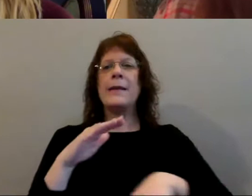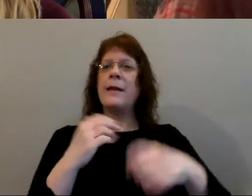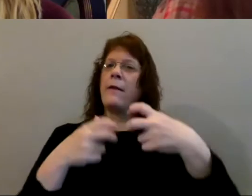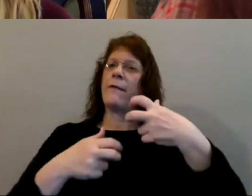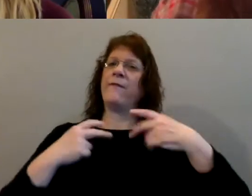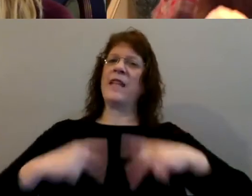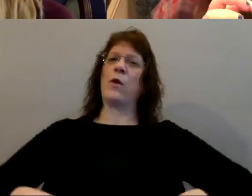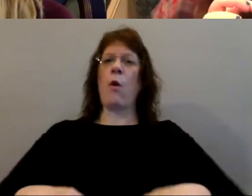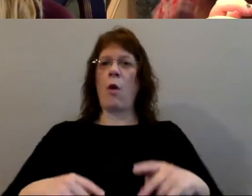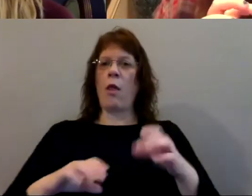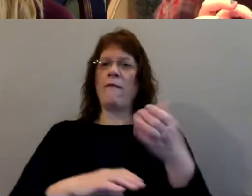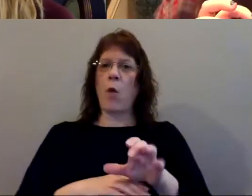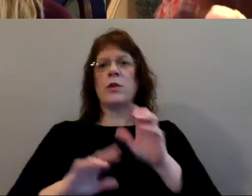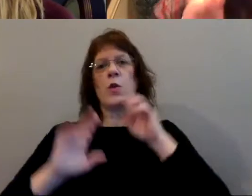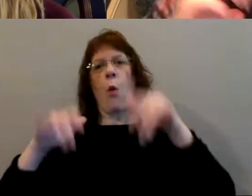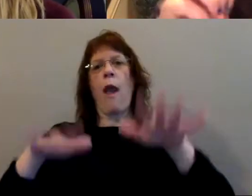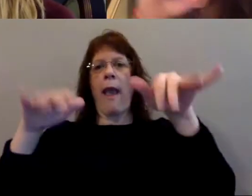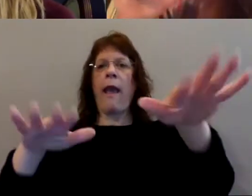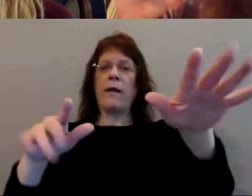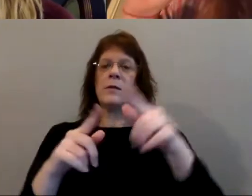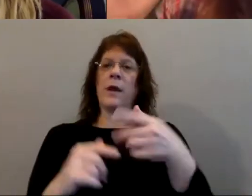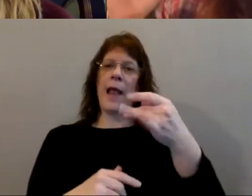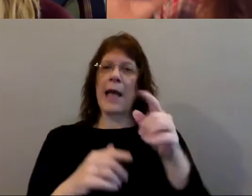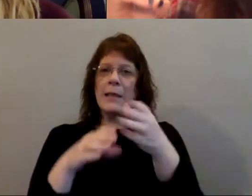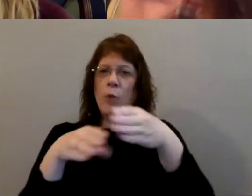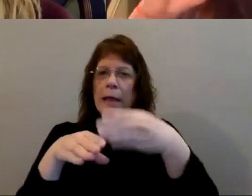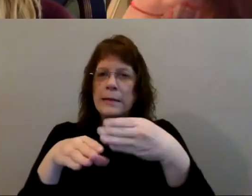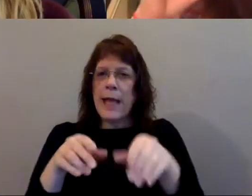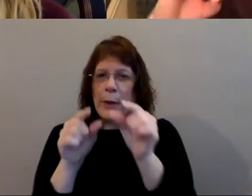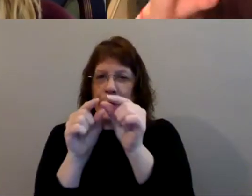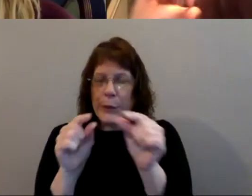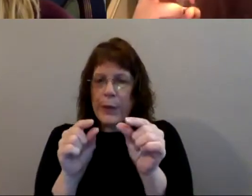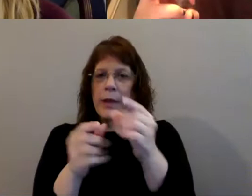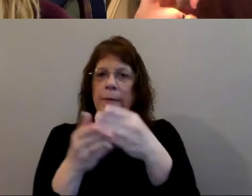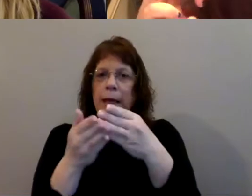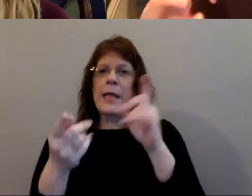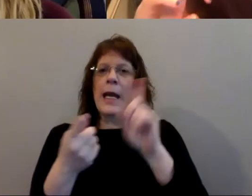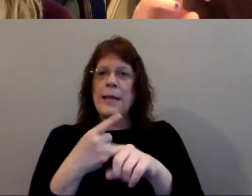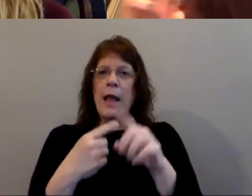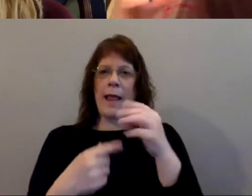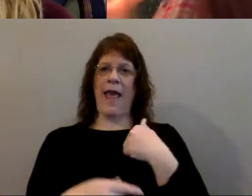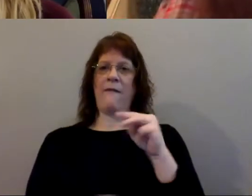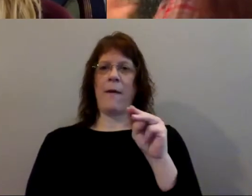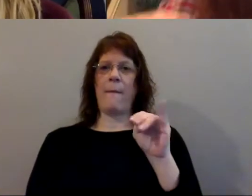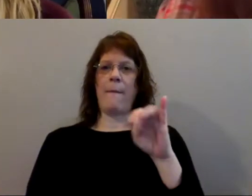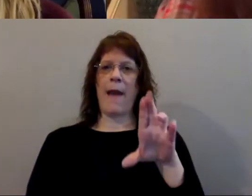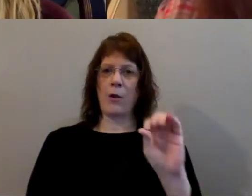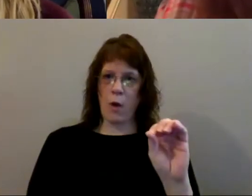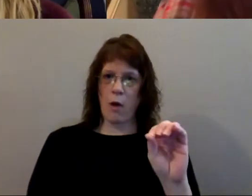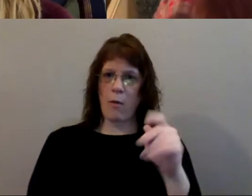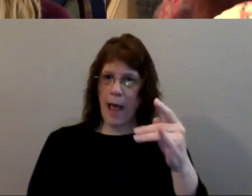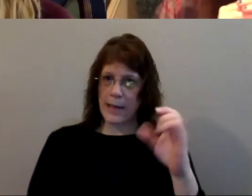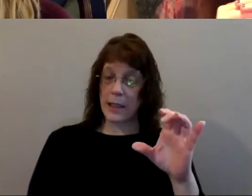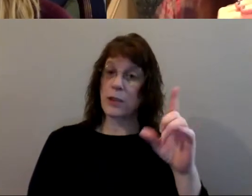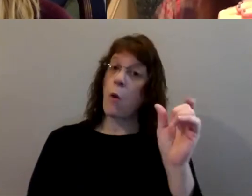that kind of thing, plastic breaks down into little bits until we end up Mm-hmm. with microplastics. And so does the sun